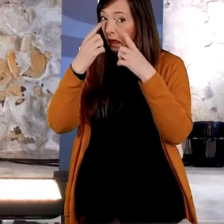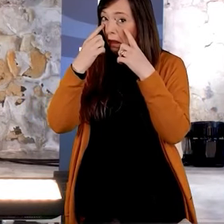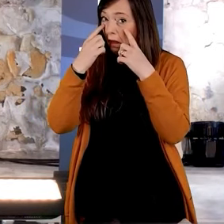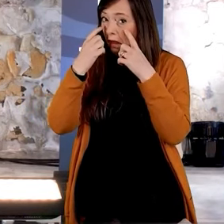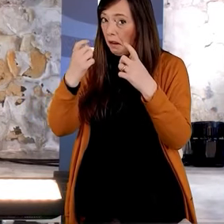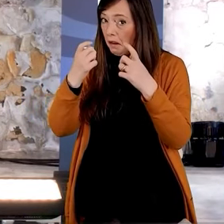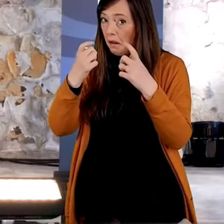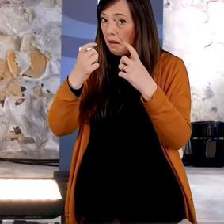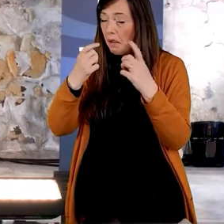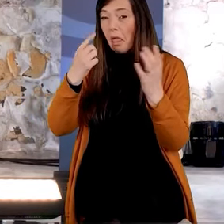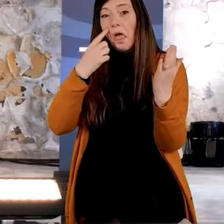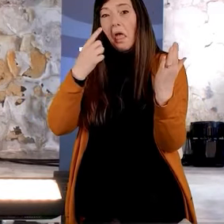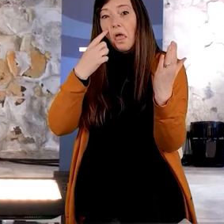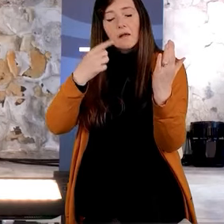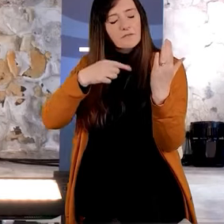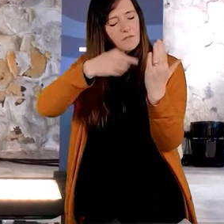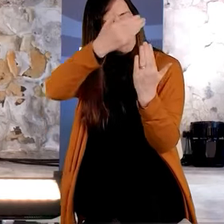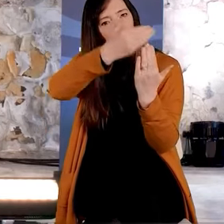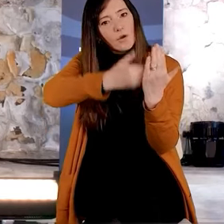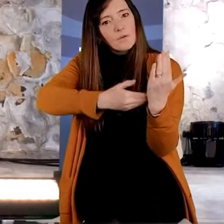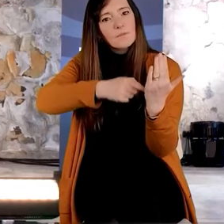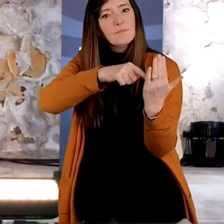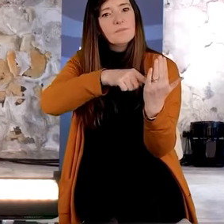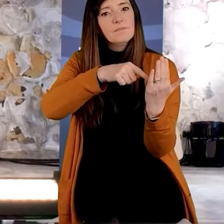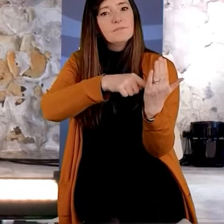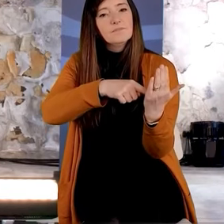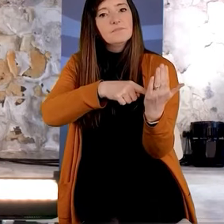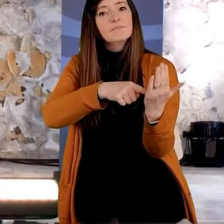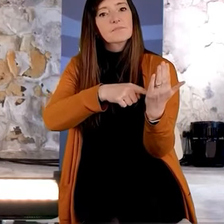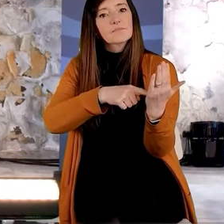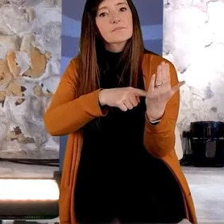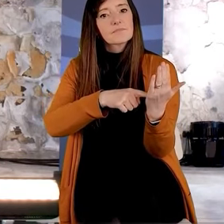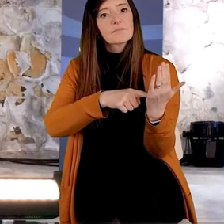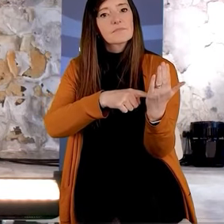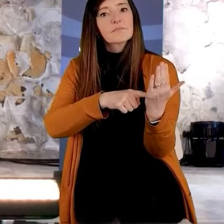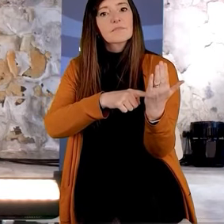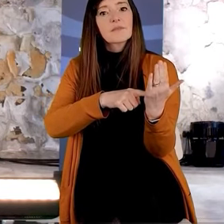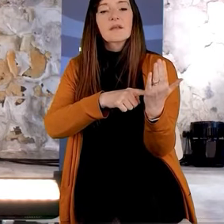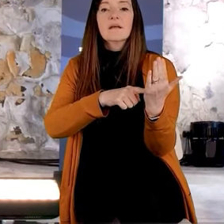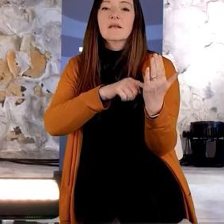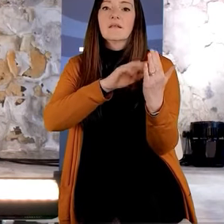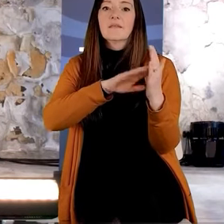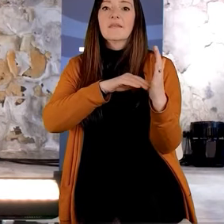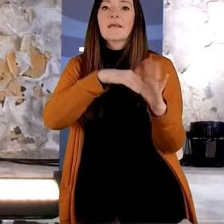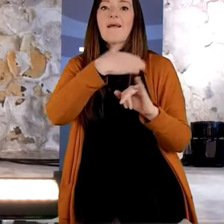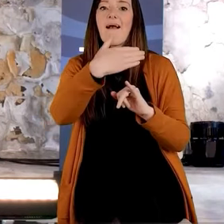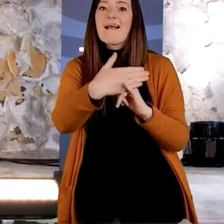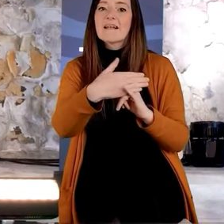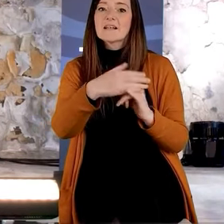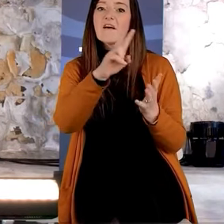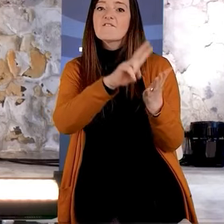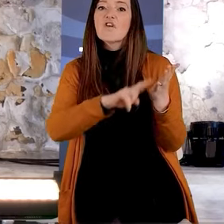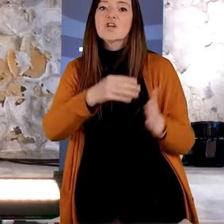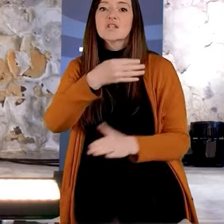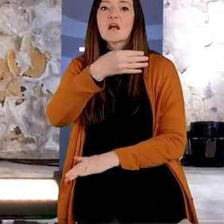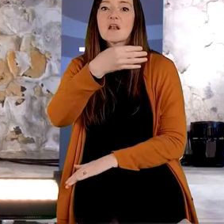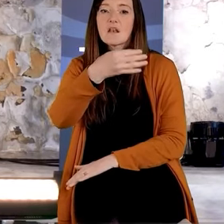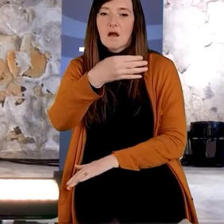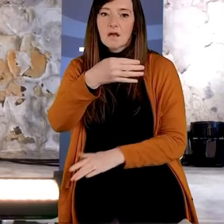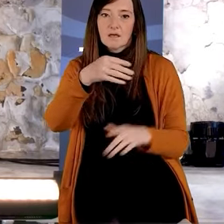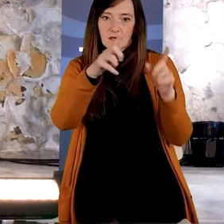hiccup. There's a fly in the ointment. Just have a look with me before we launch into the psalm at the end of